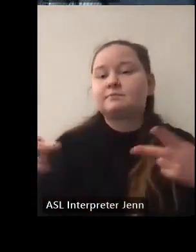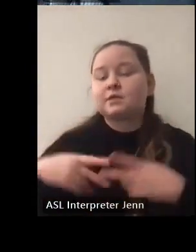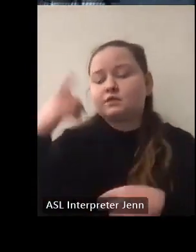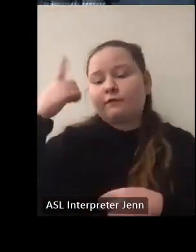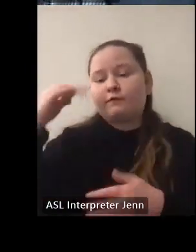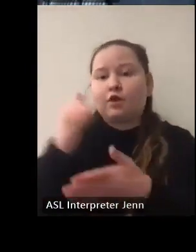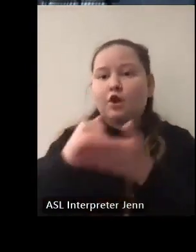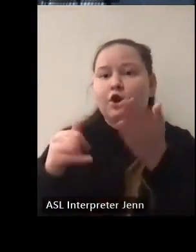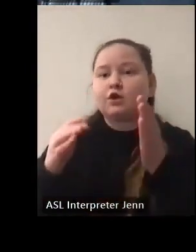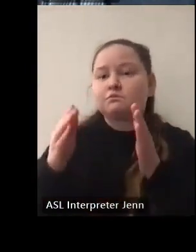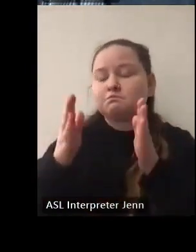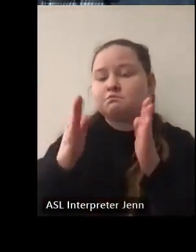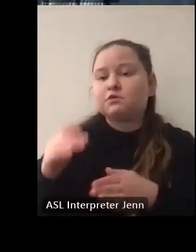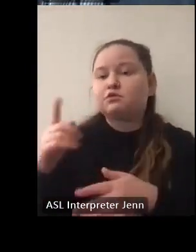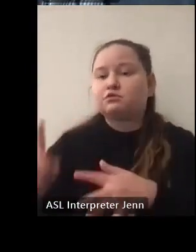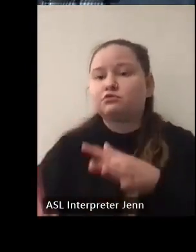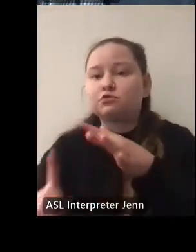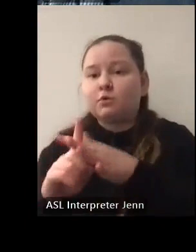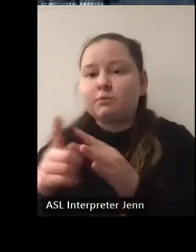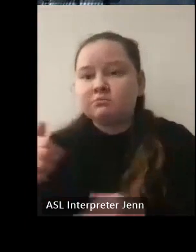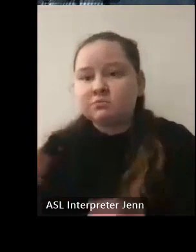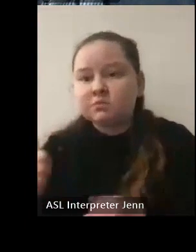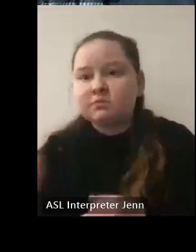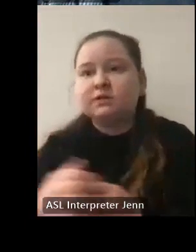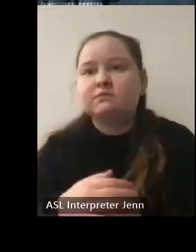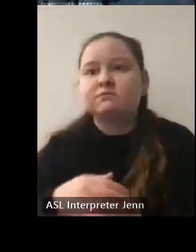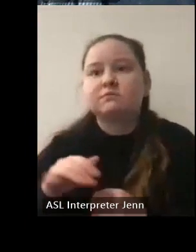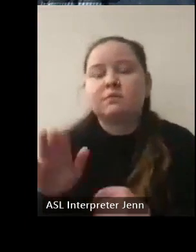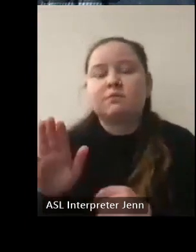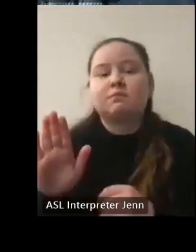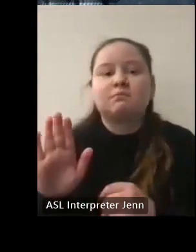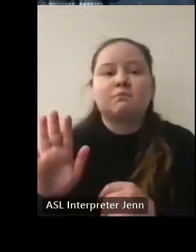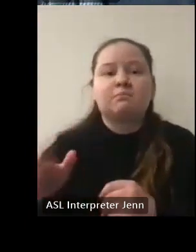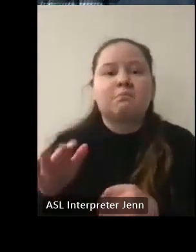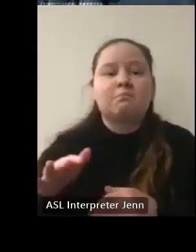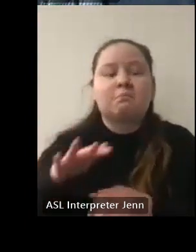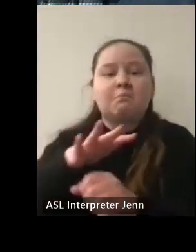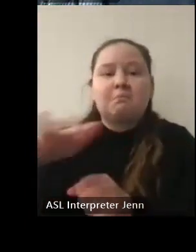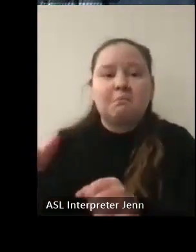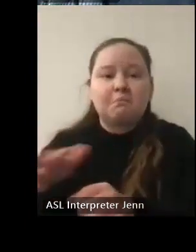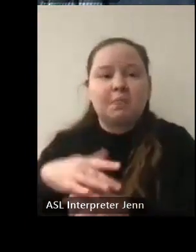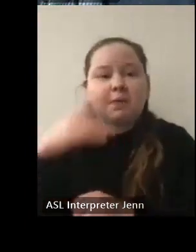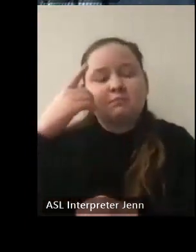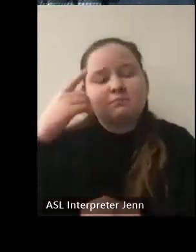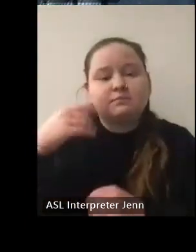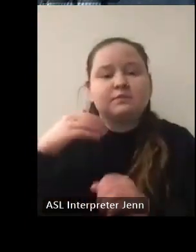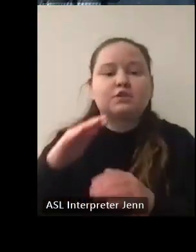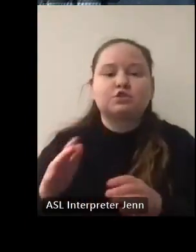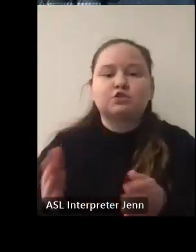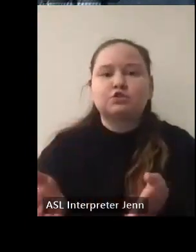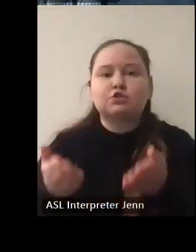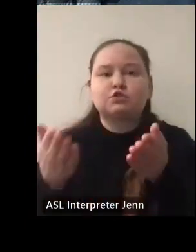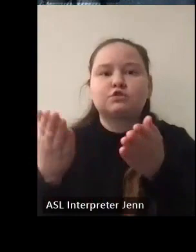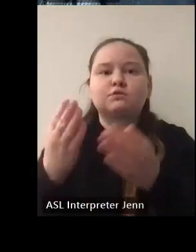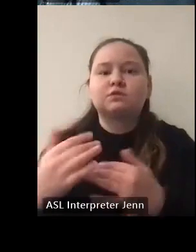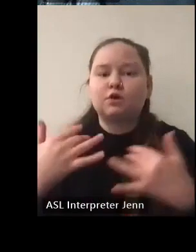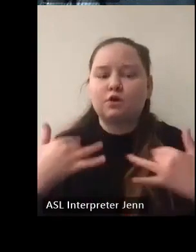are. This intimate gallery offered a place of respite, encouraged audiences to let go